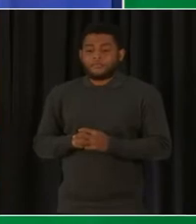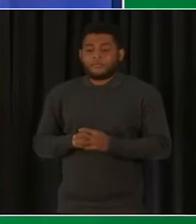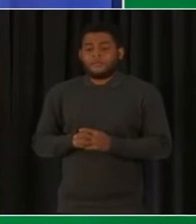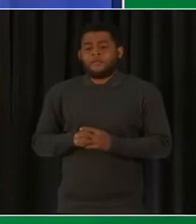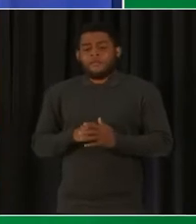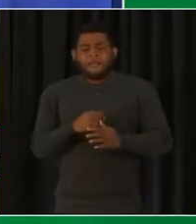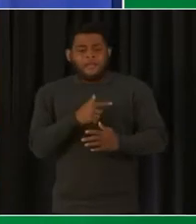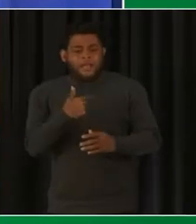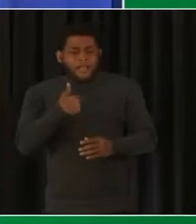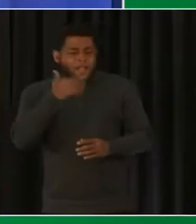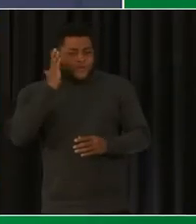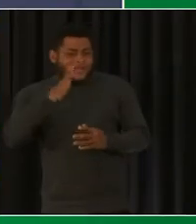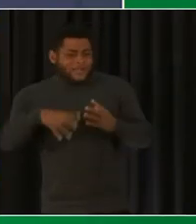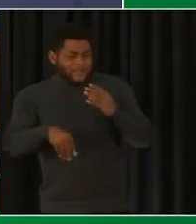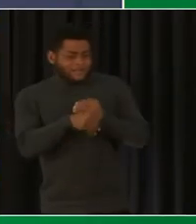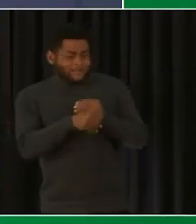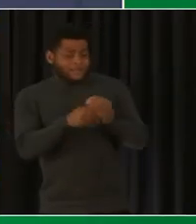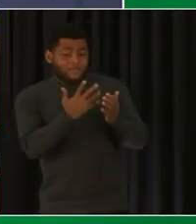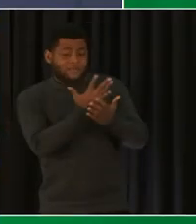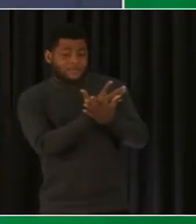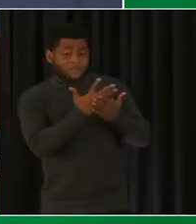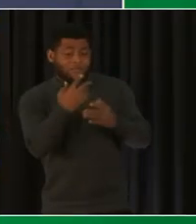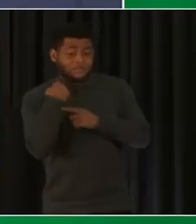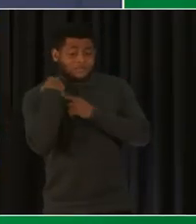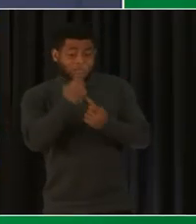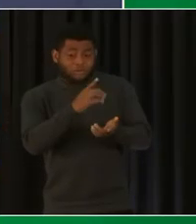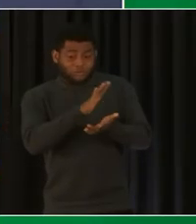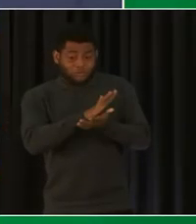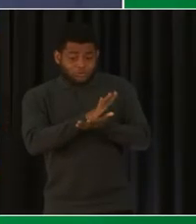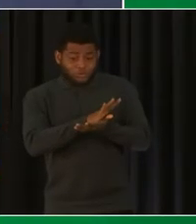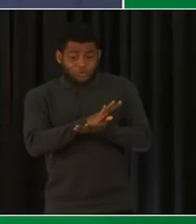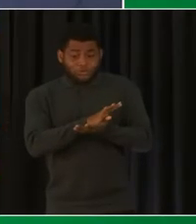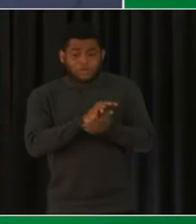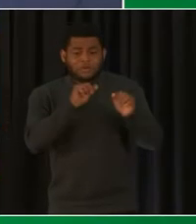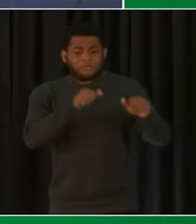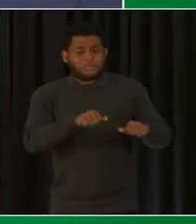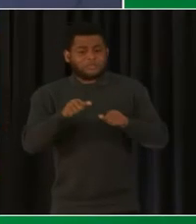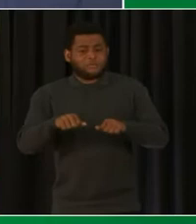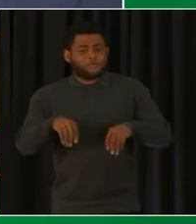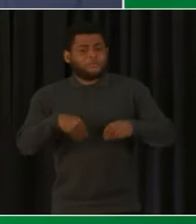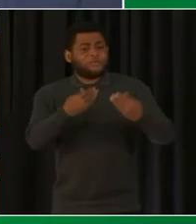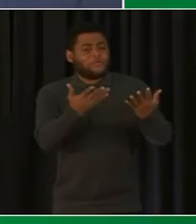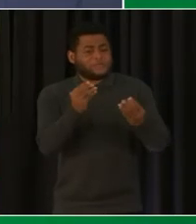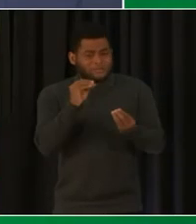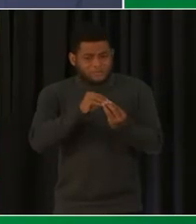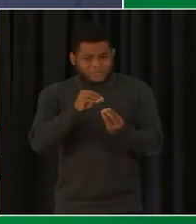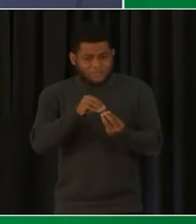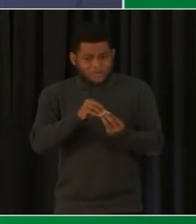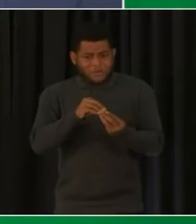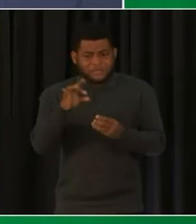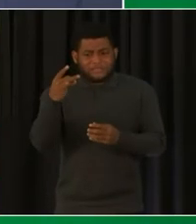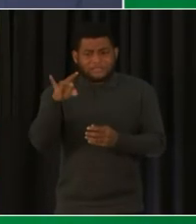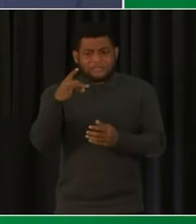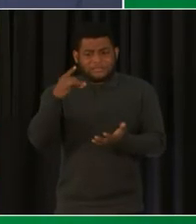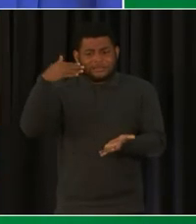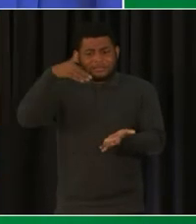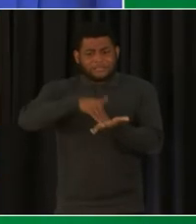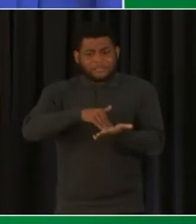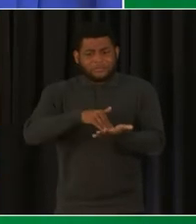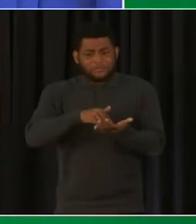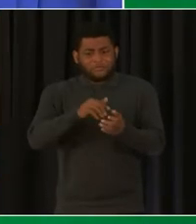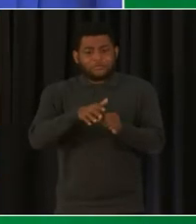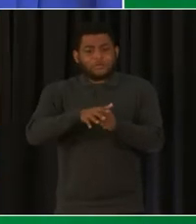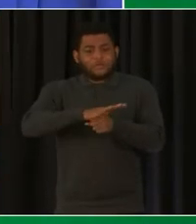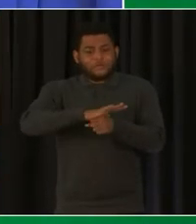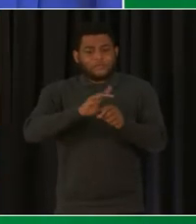add that in the 5 weeks so far of school, we have been able to administer more than 18,000 COVID tests